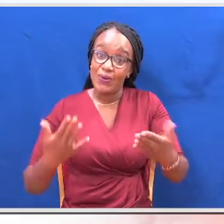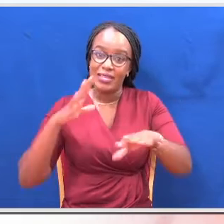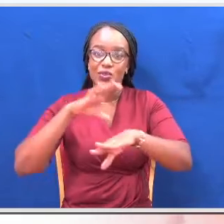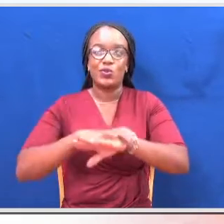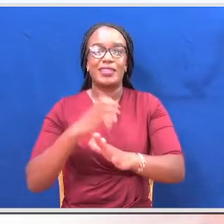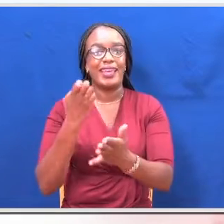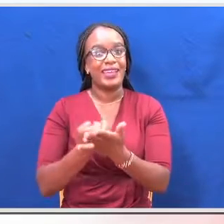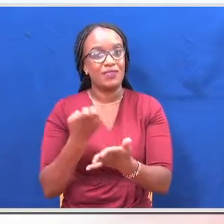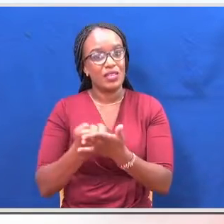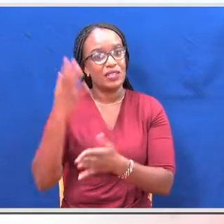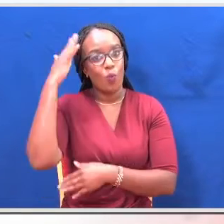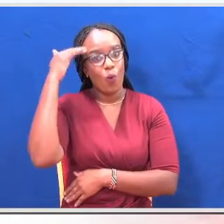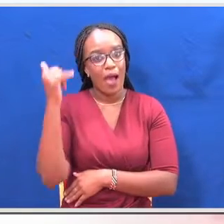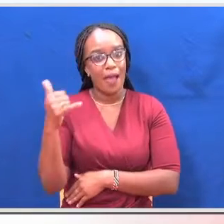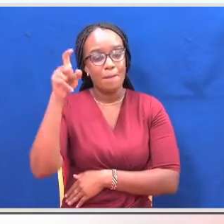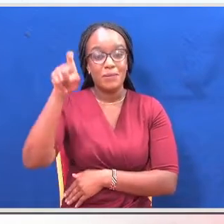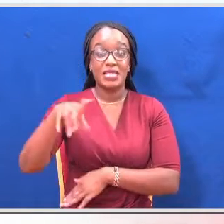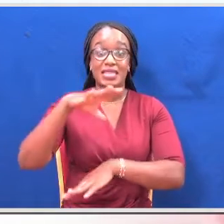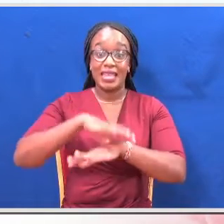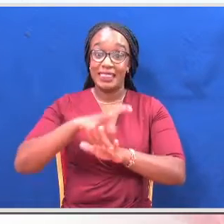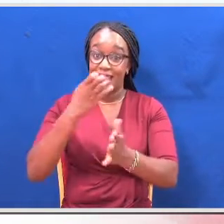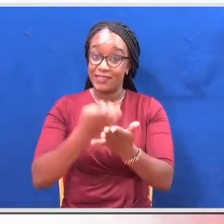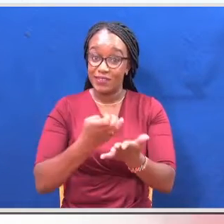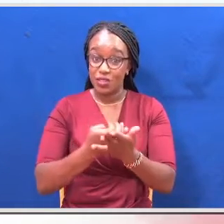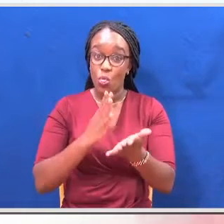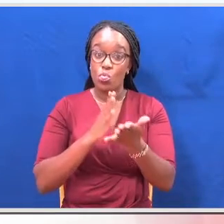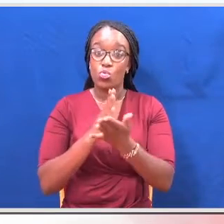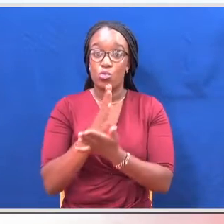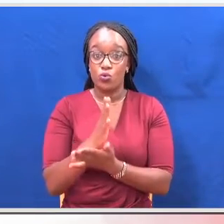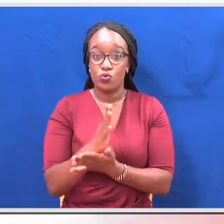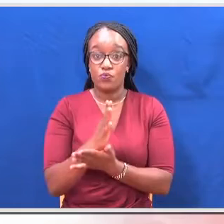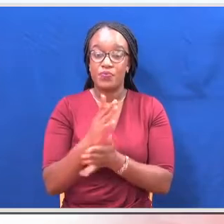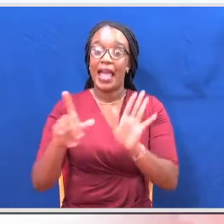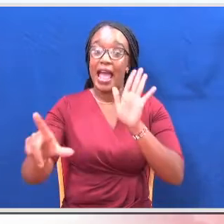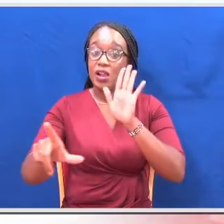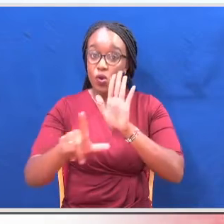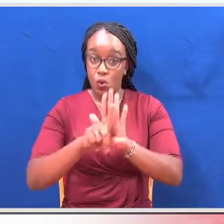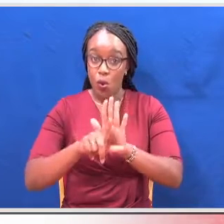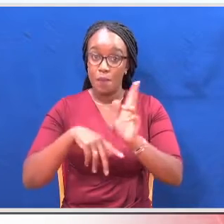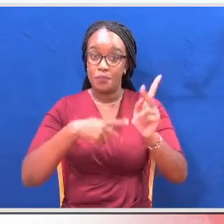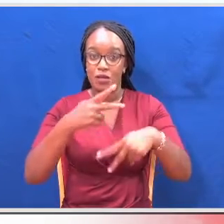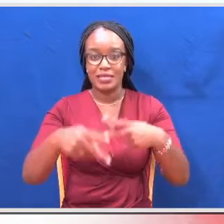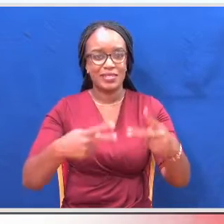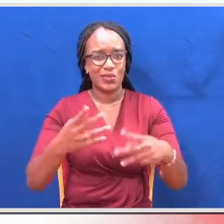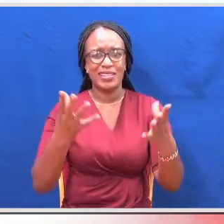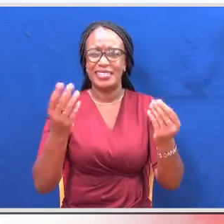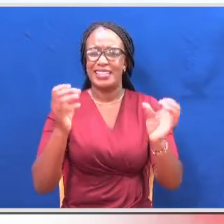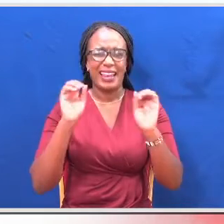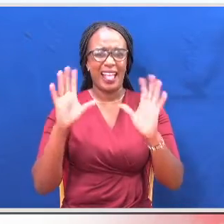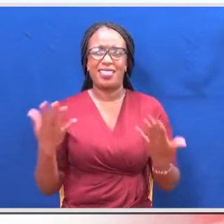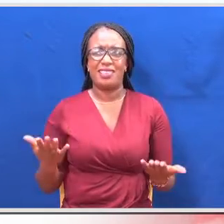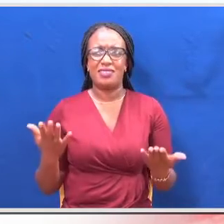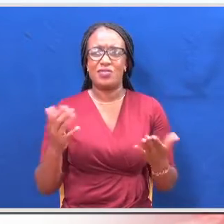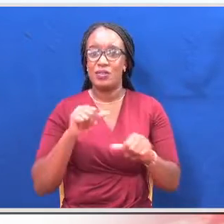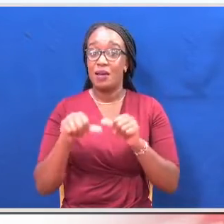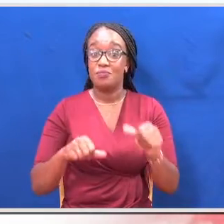evidence, because you must get those evidence through a credible source, through a legal process. So it's not just about marshalling the